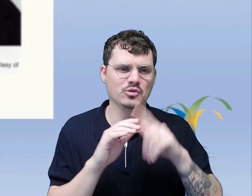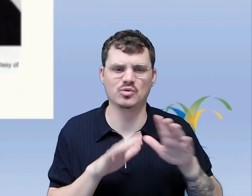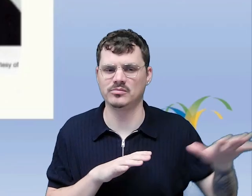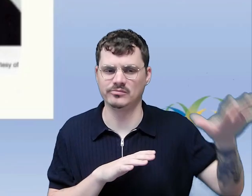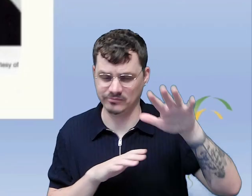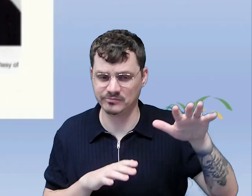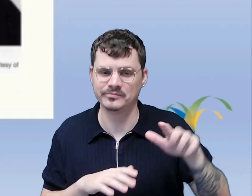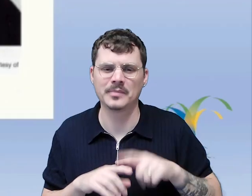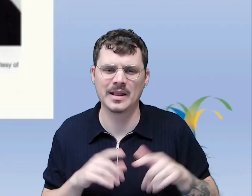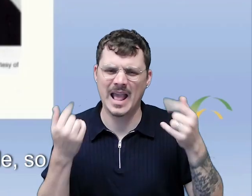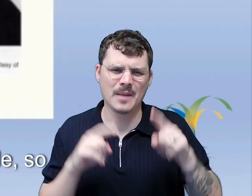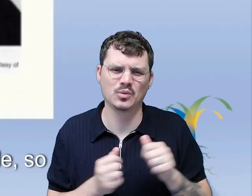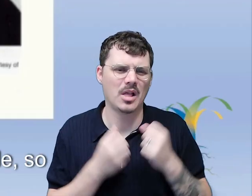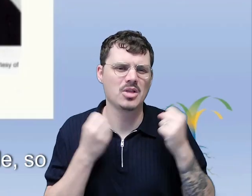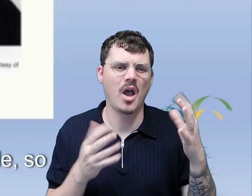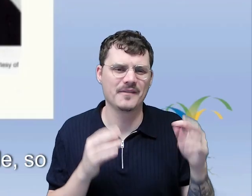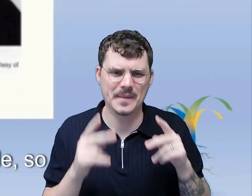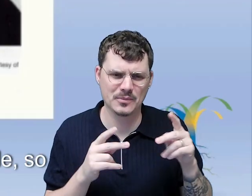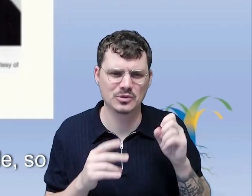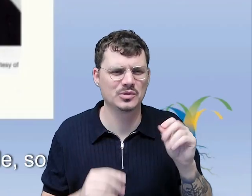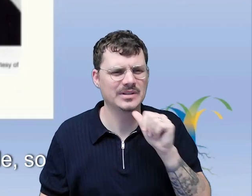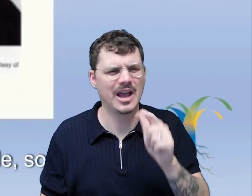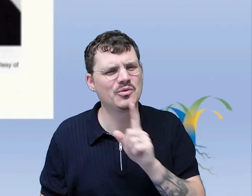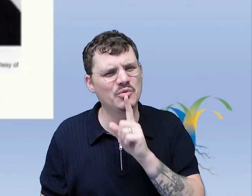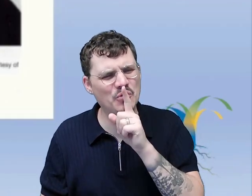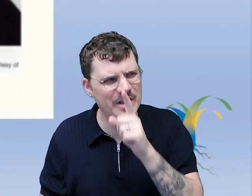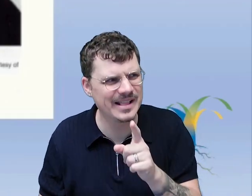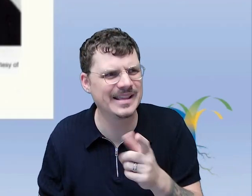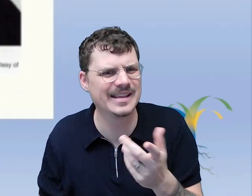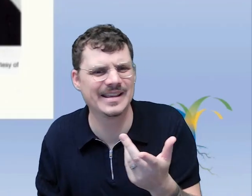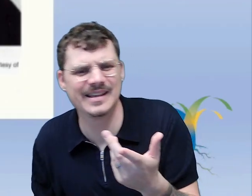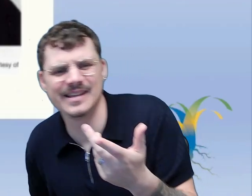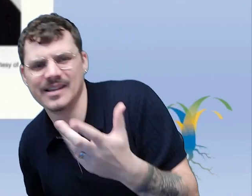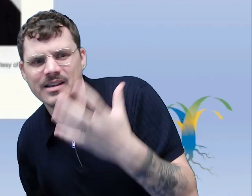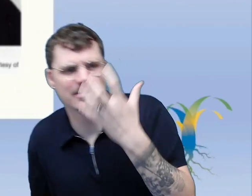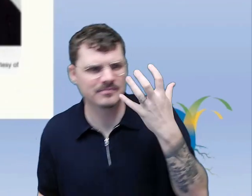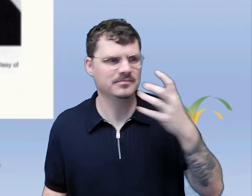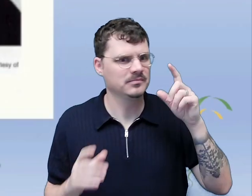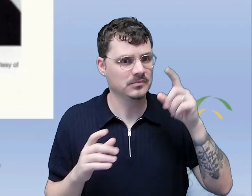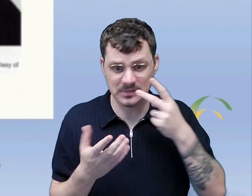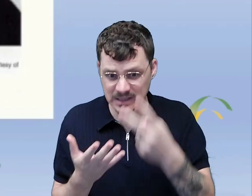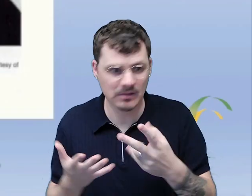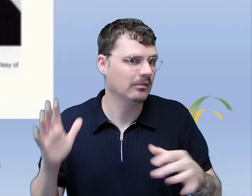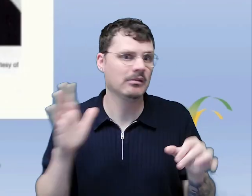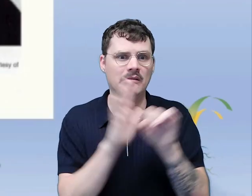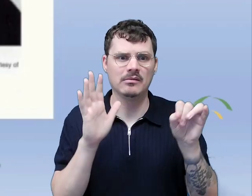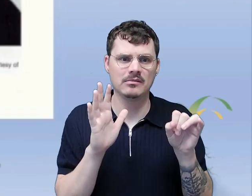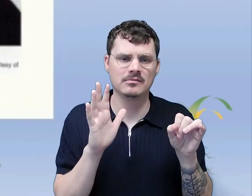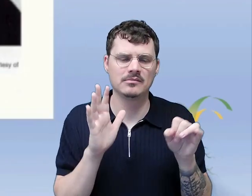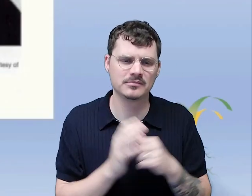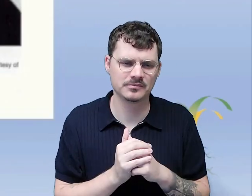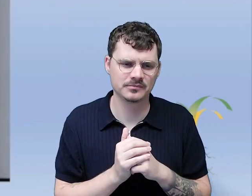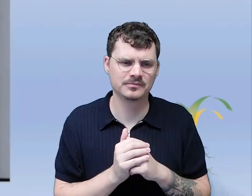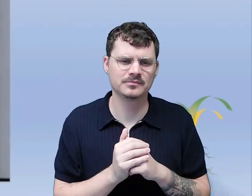to the general population. But that happens in a lot of people, so that's not really lights and sirens